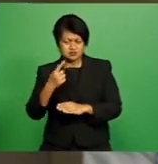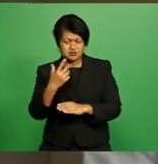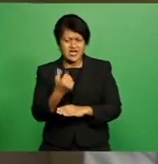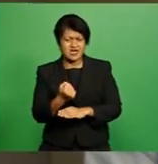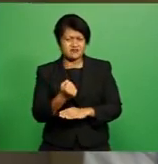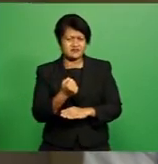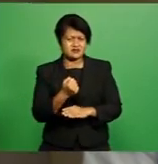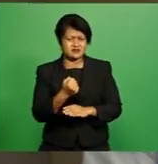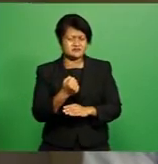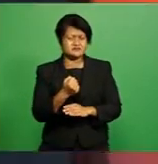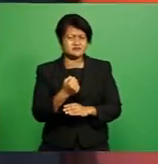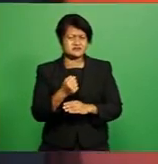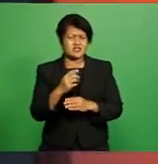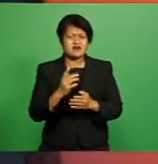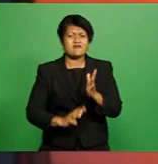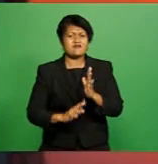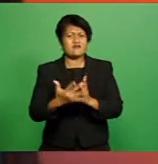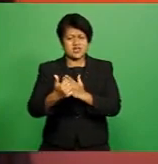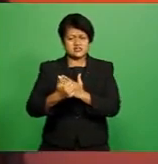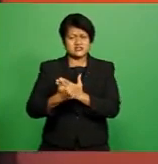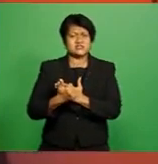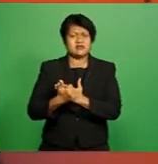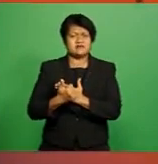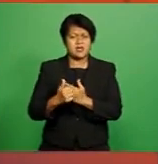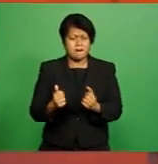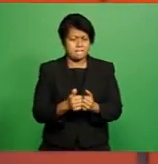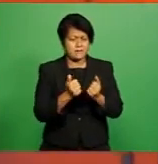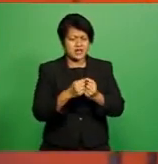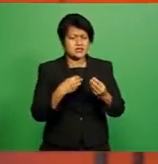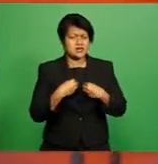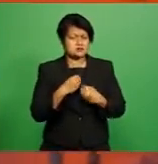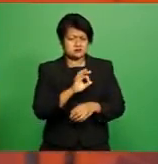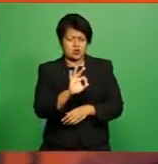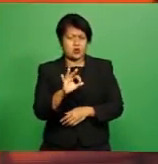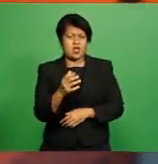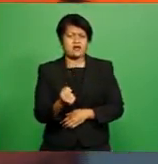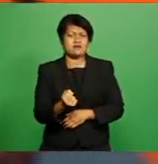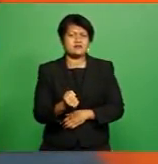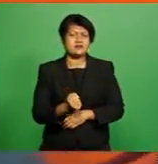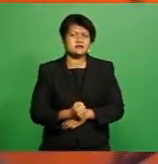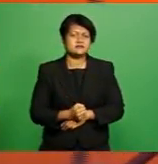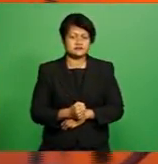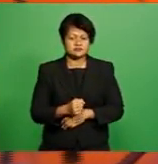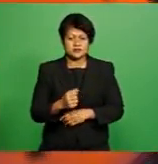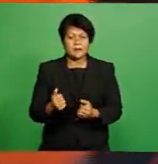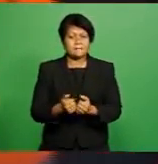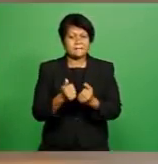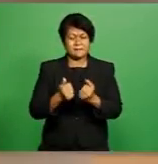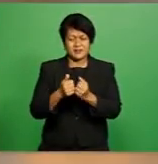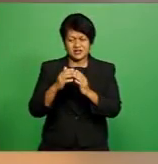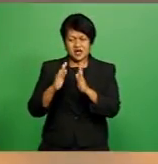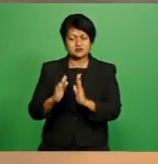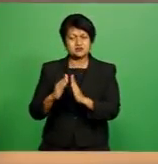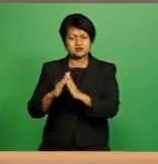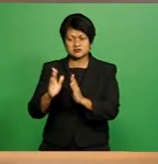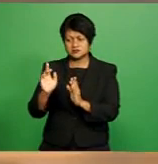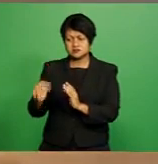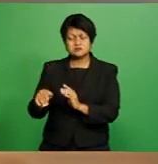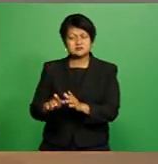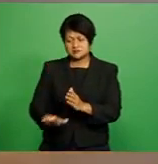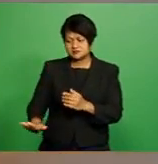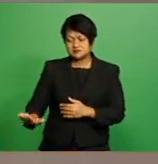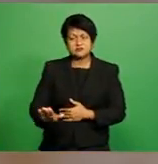those fire safety aspects. Mafi says many of these incidents occur in squatter settlements where the National Building Code is